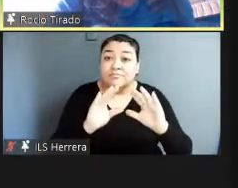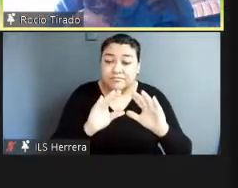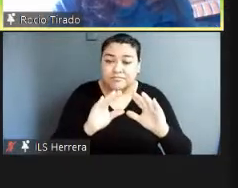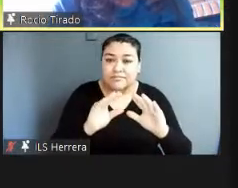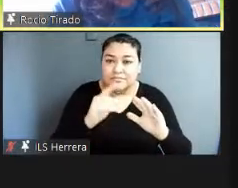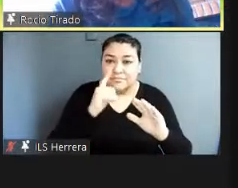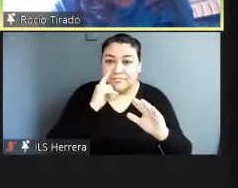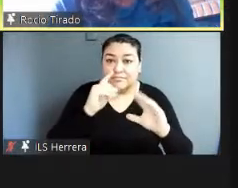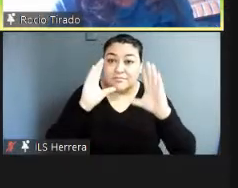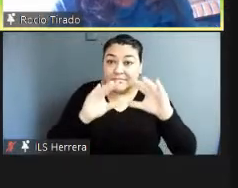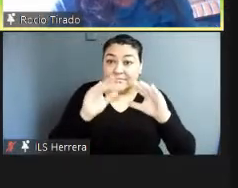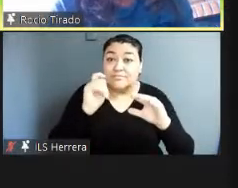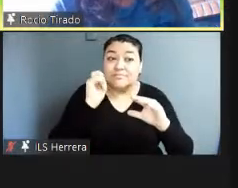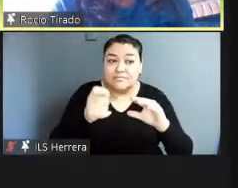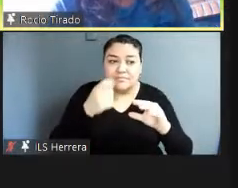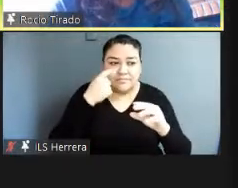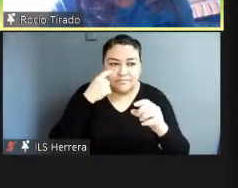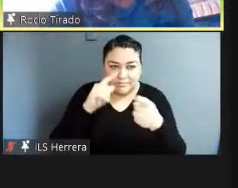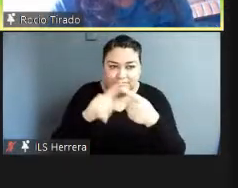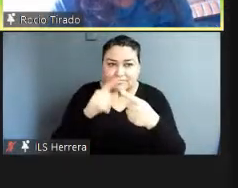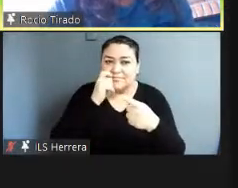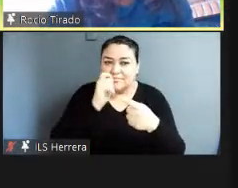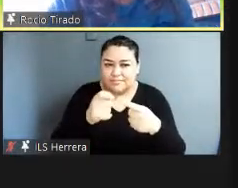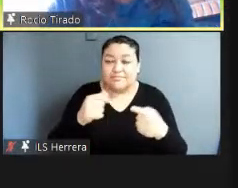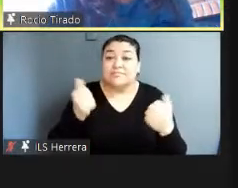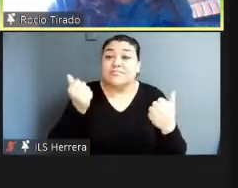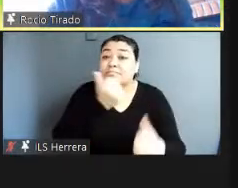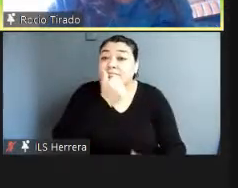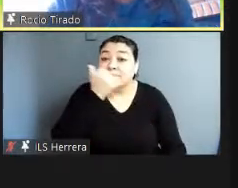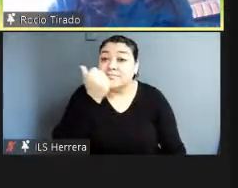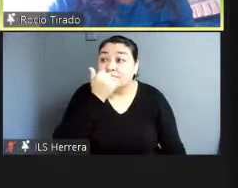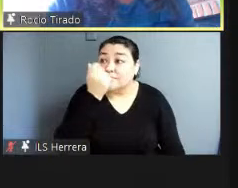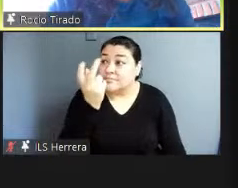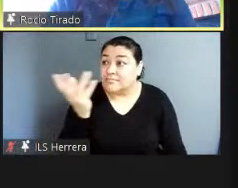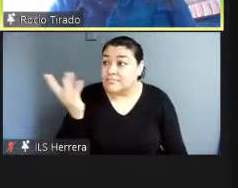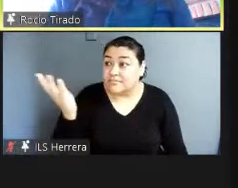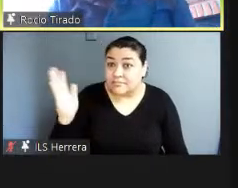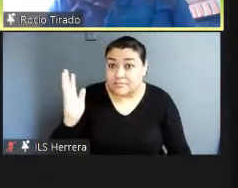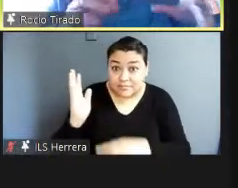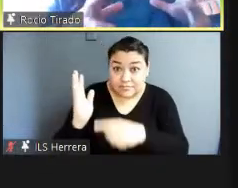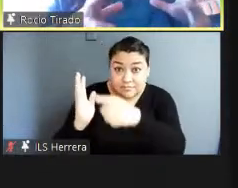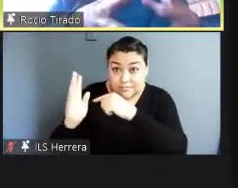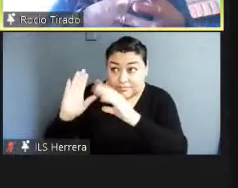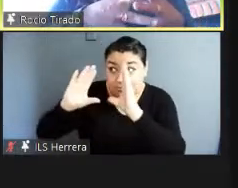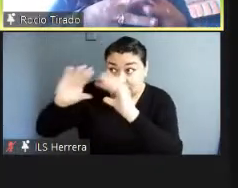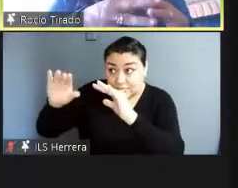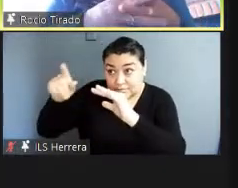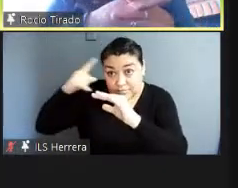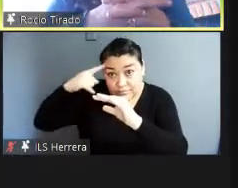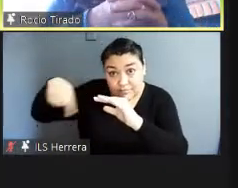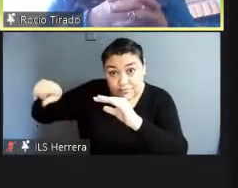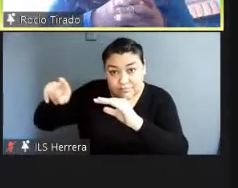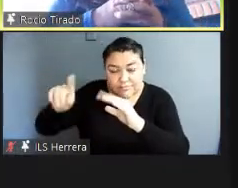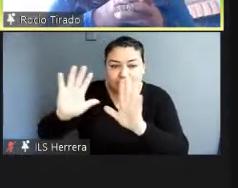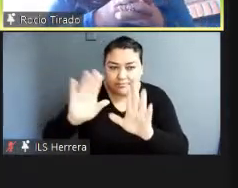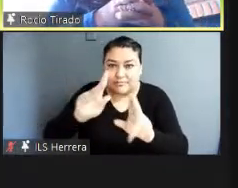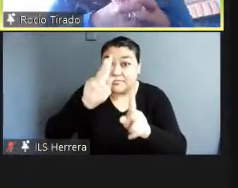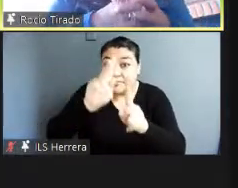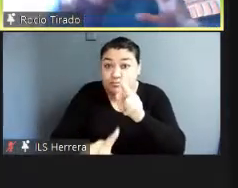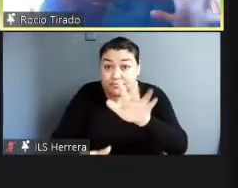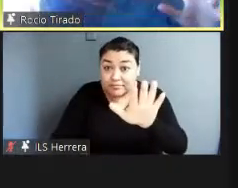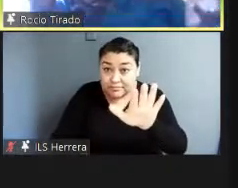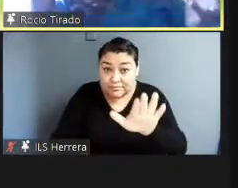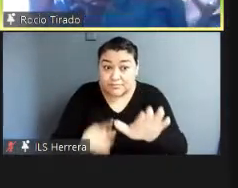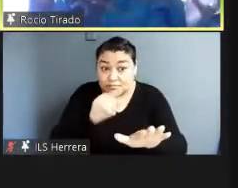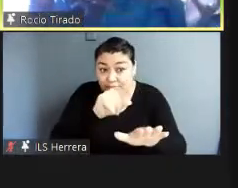Number 3 is competencies and teaching. Analysis of the needs of the teachers for competency-based teaching. Let